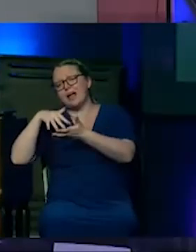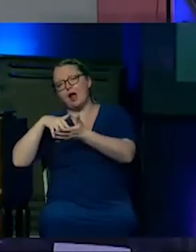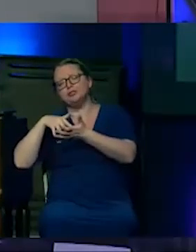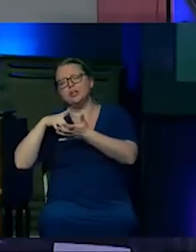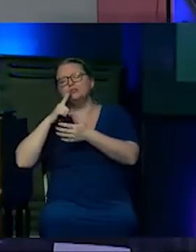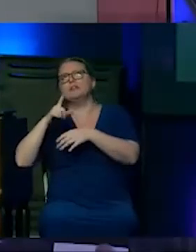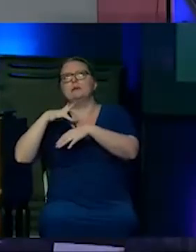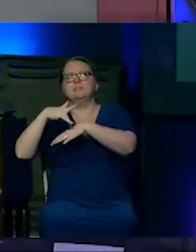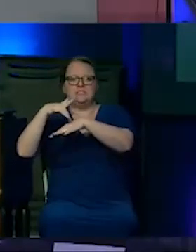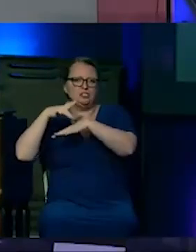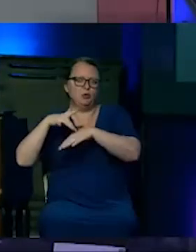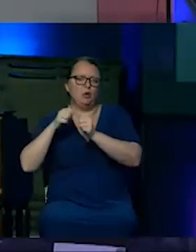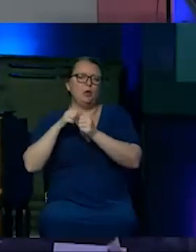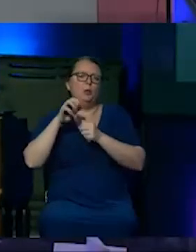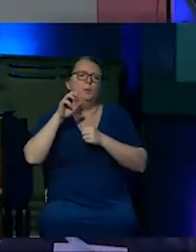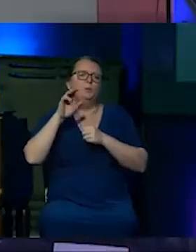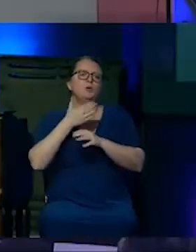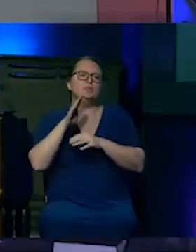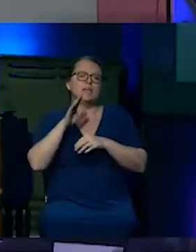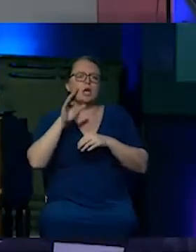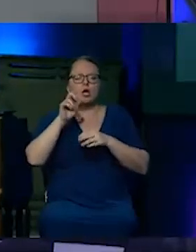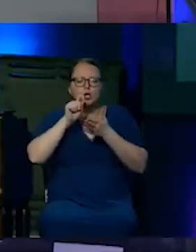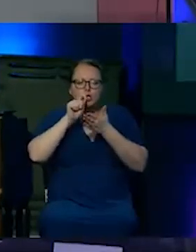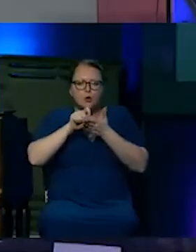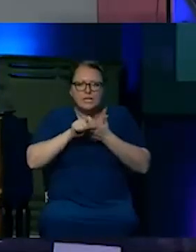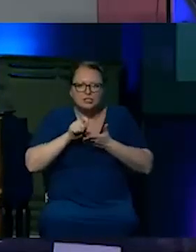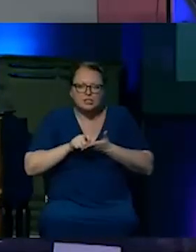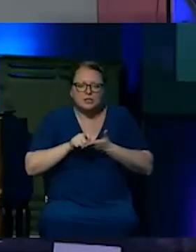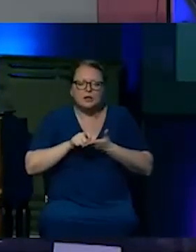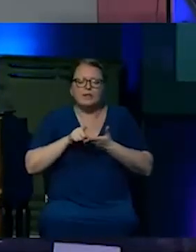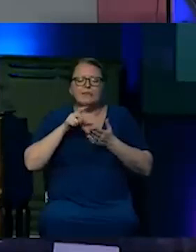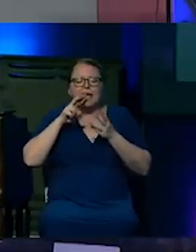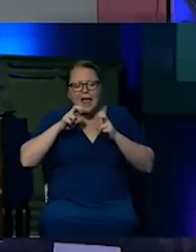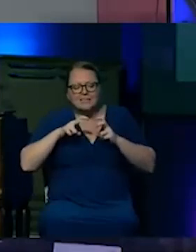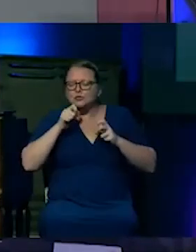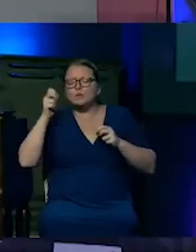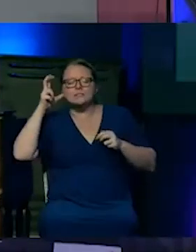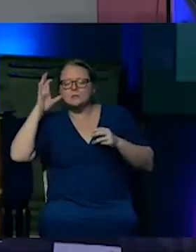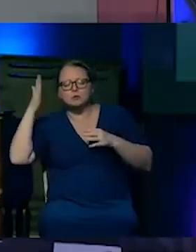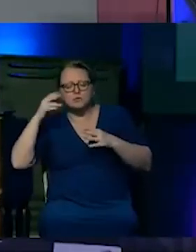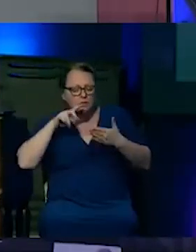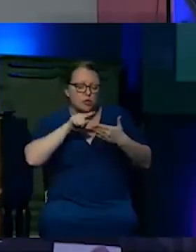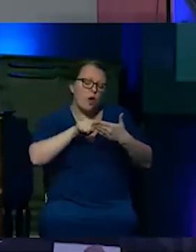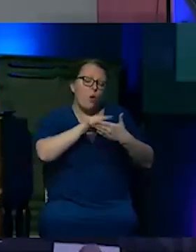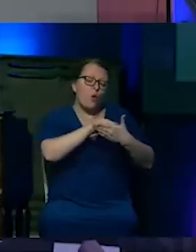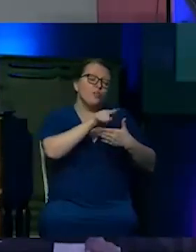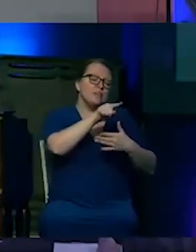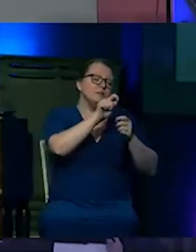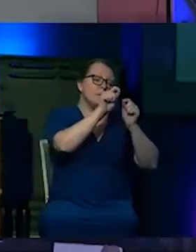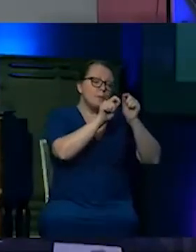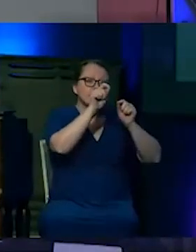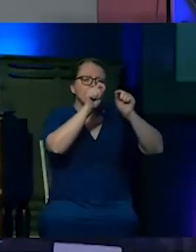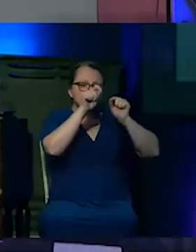with music notation. So everyone like takes music notation and they just analyze it and analyze. They don't even listen to music. They just are like, well, this is related to this